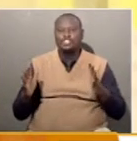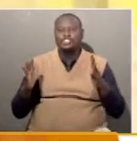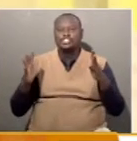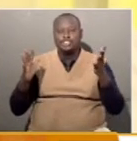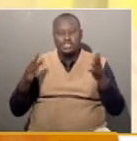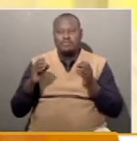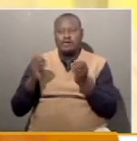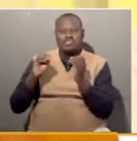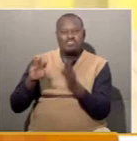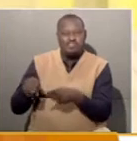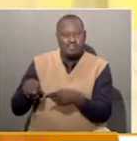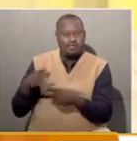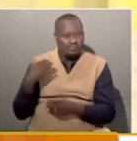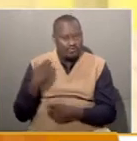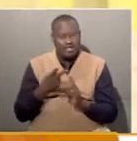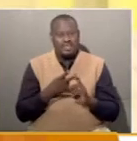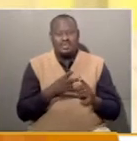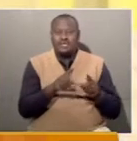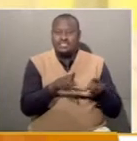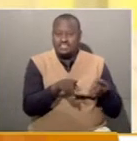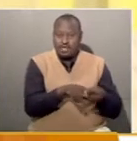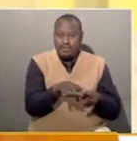All the tea estates had become forest.